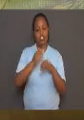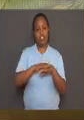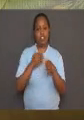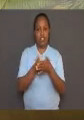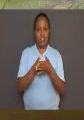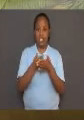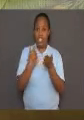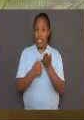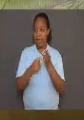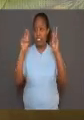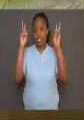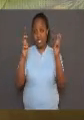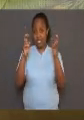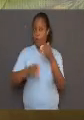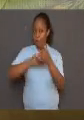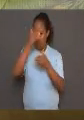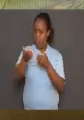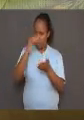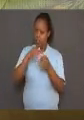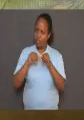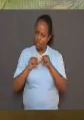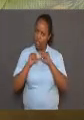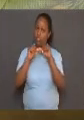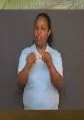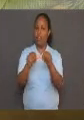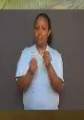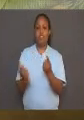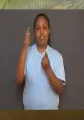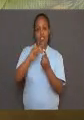will continue with this subject next time.